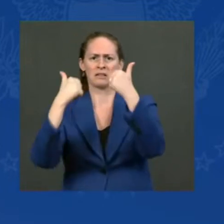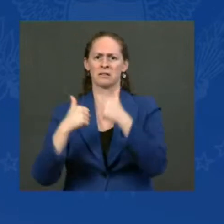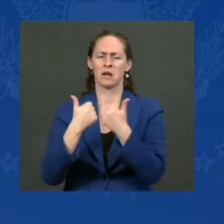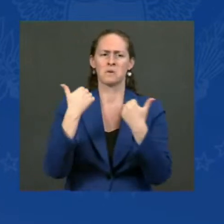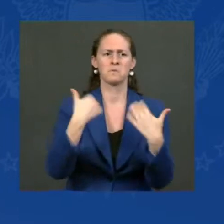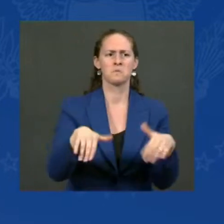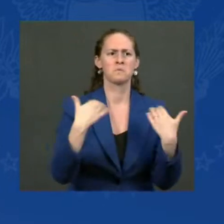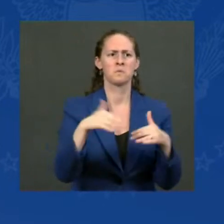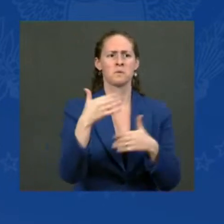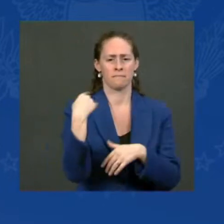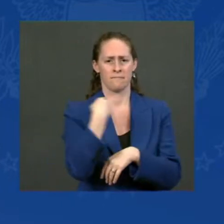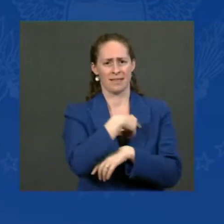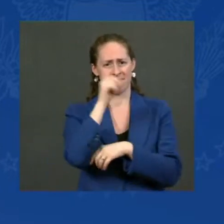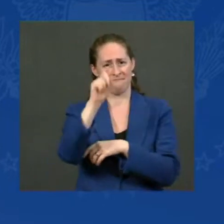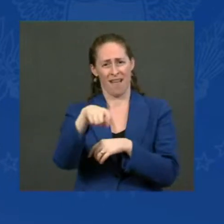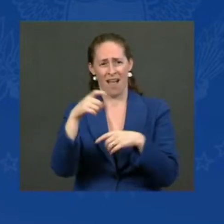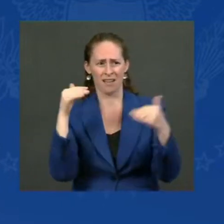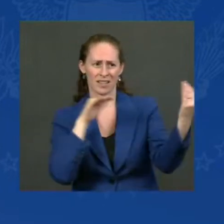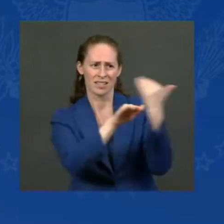another.